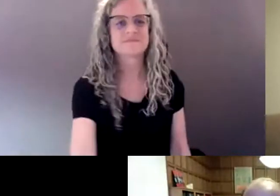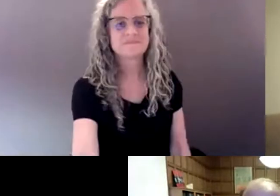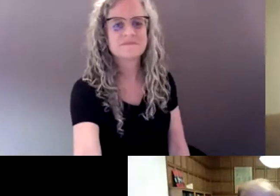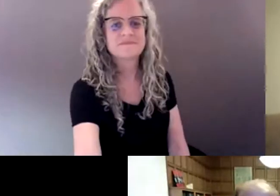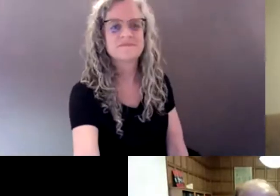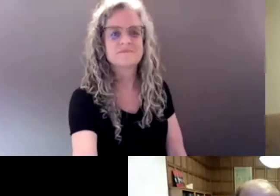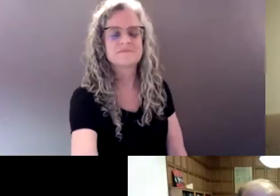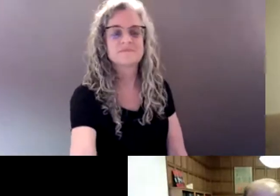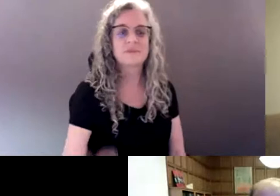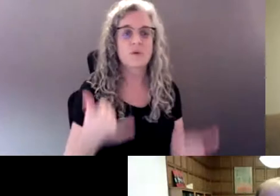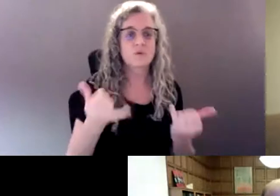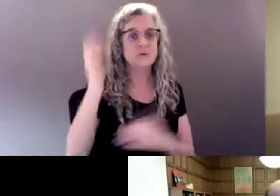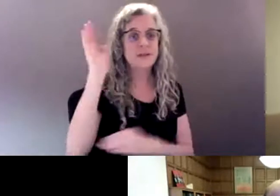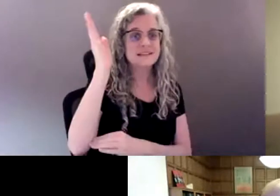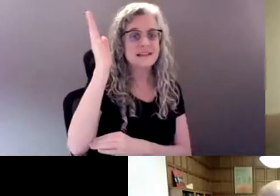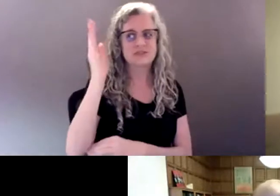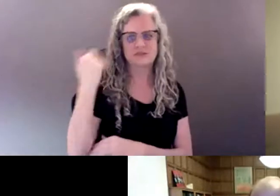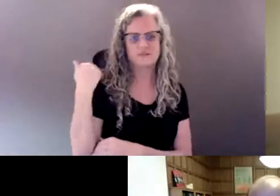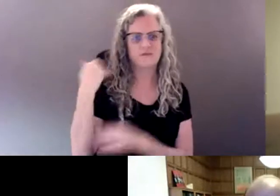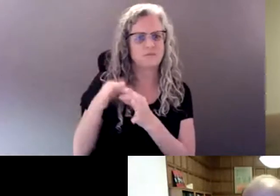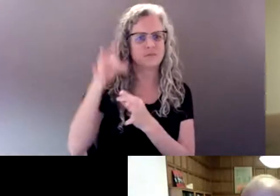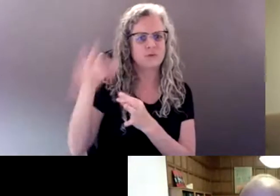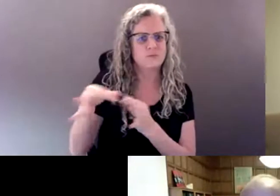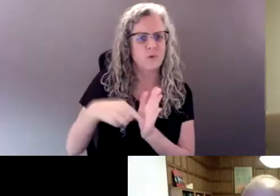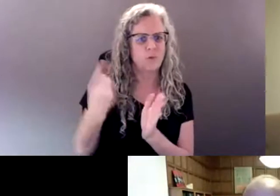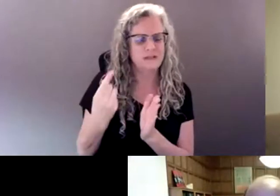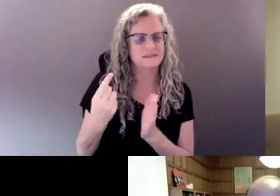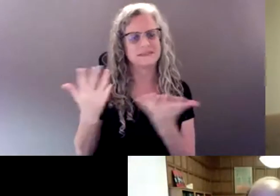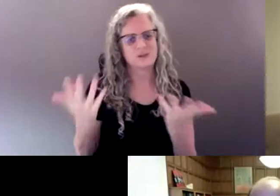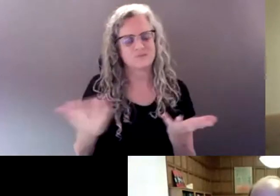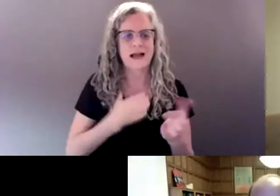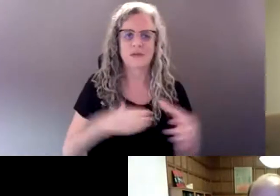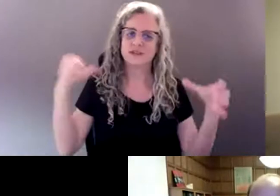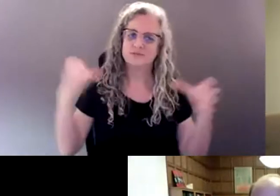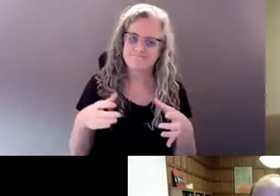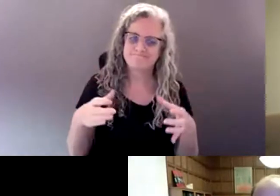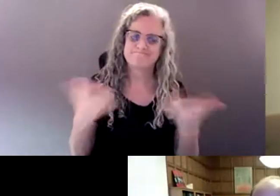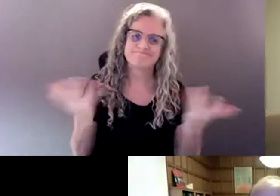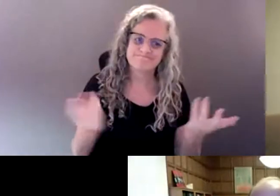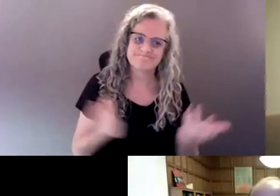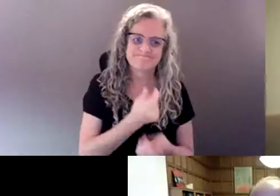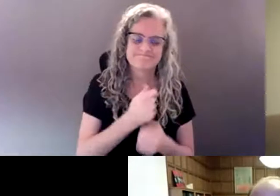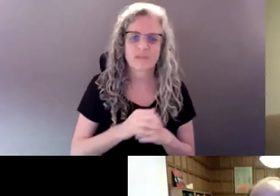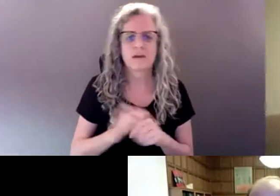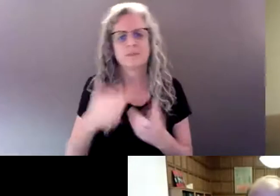occasion. And I have to say, Professor Rabinovich, that is one of the kindest introductions